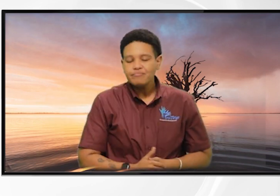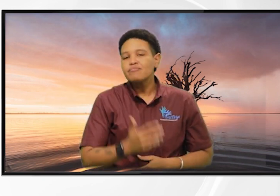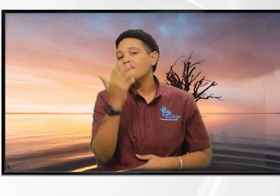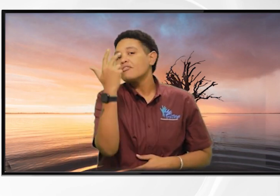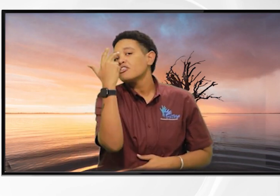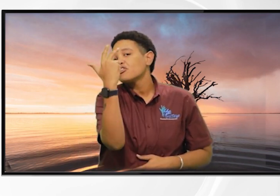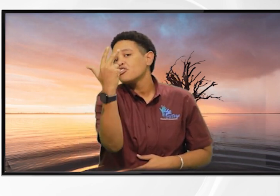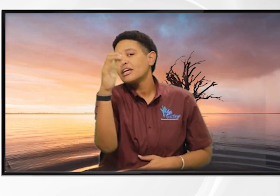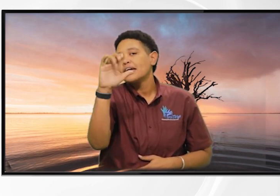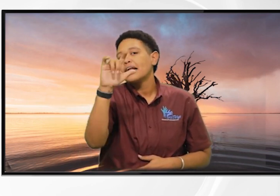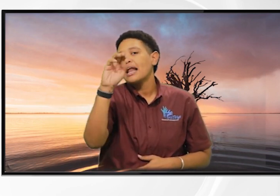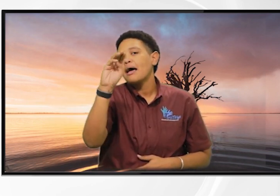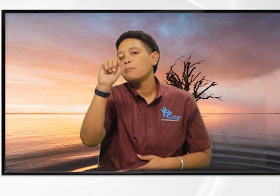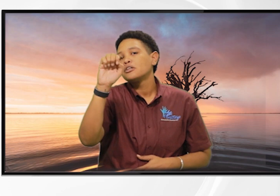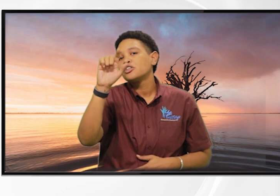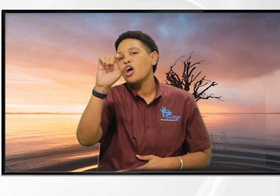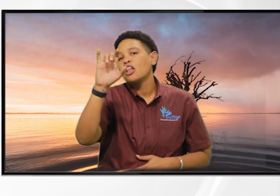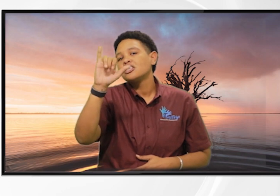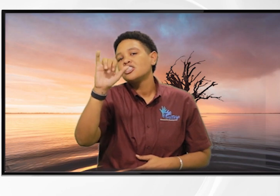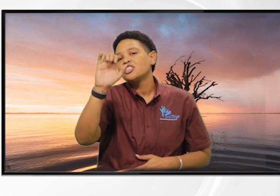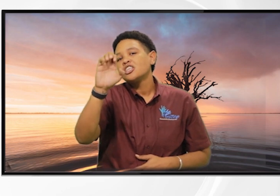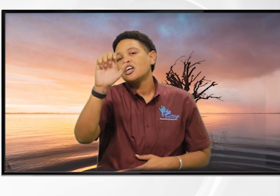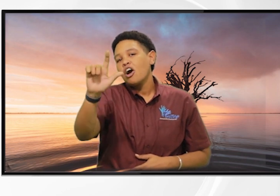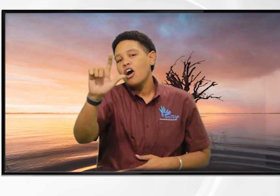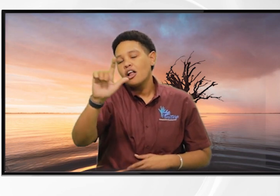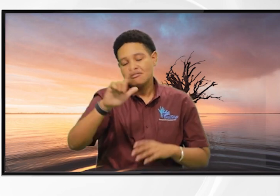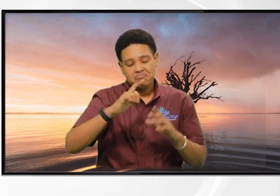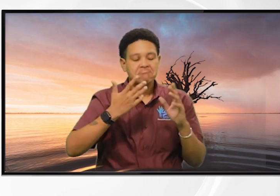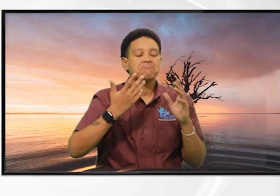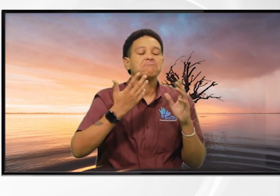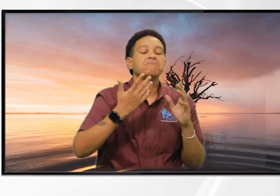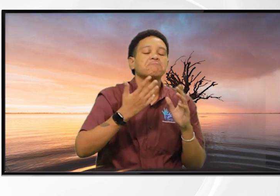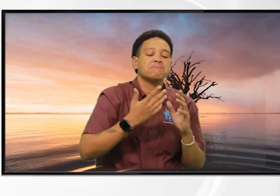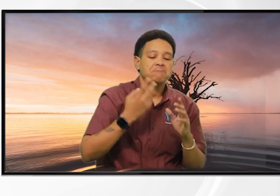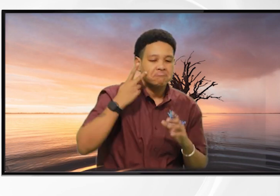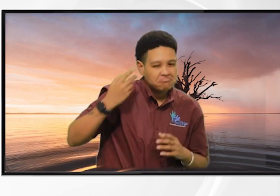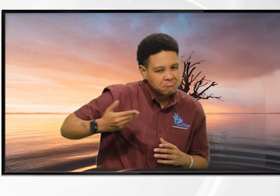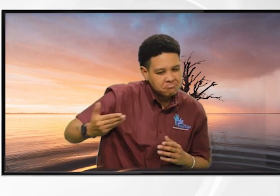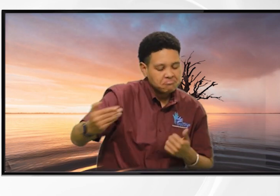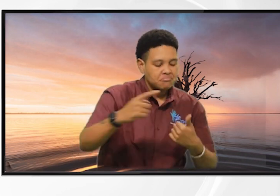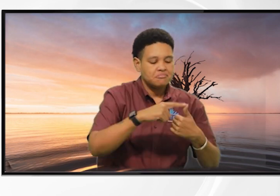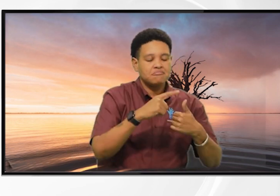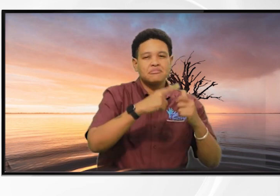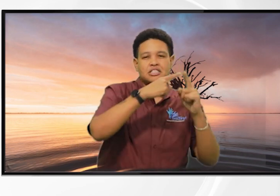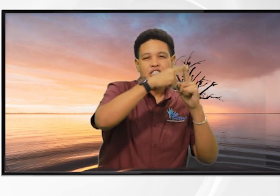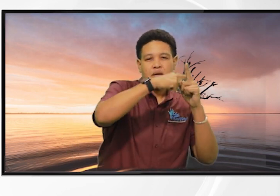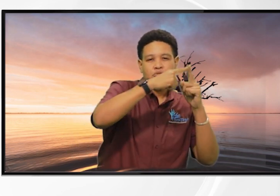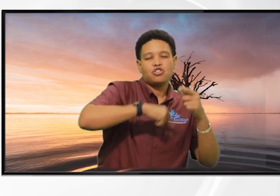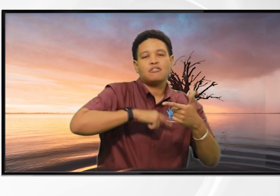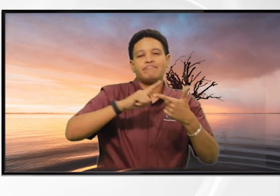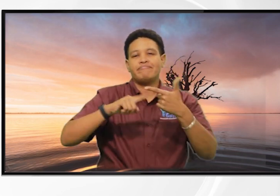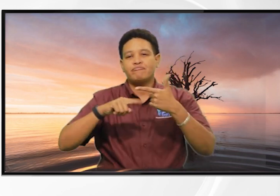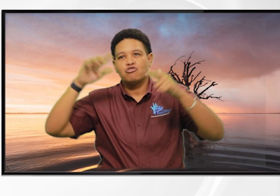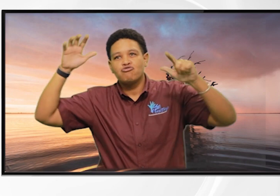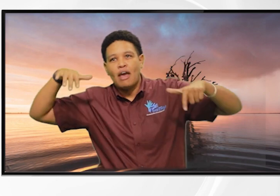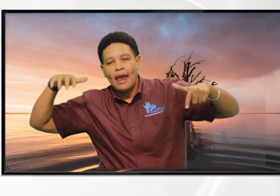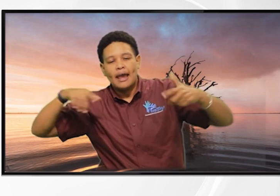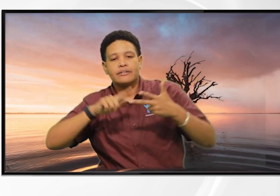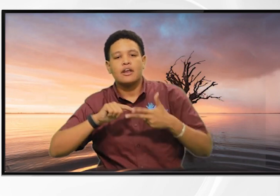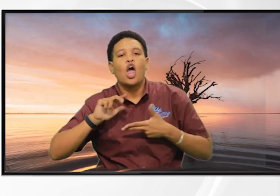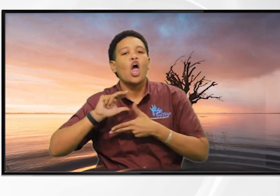Here are 3 climatological patterns relating to temperature, rainfall, and hurricanes